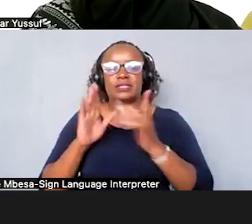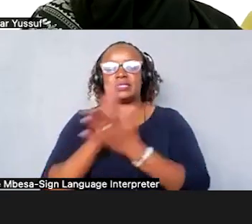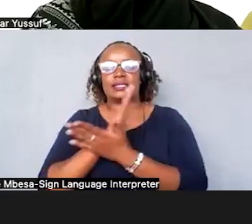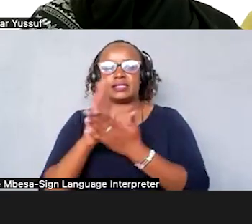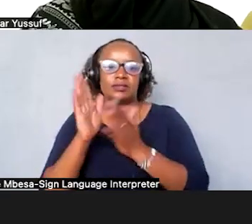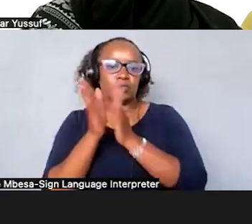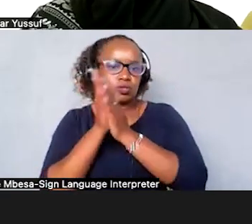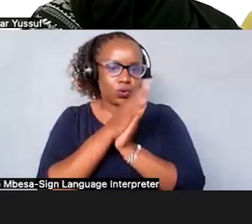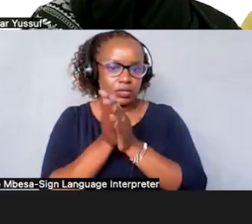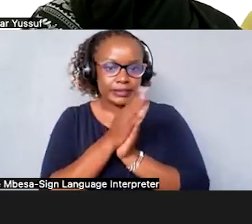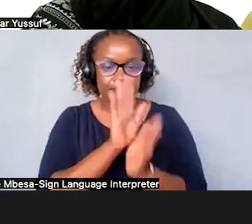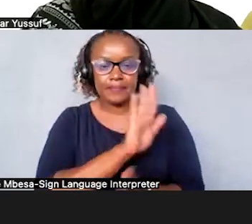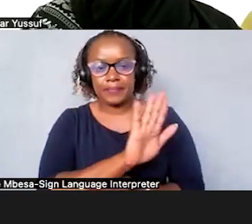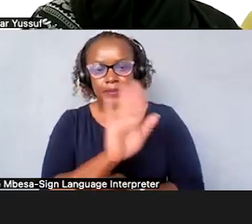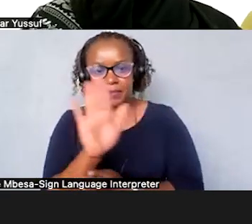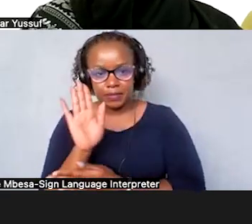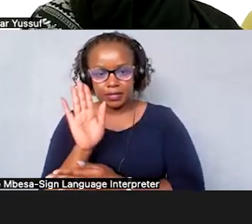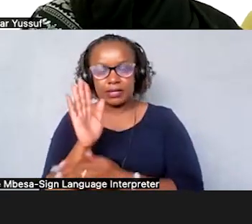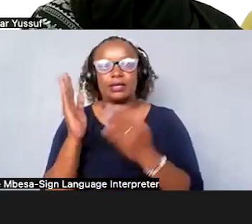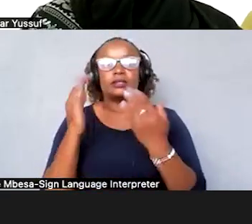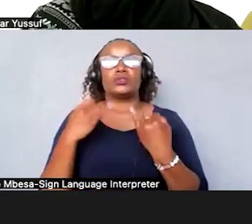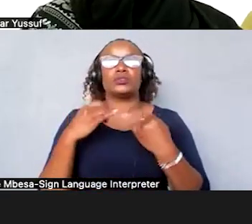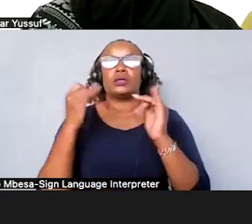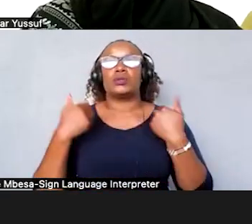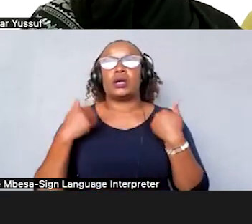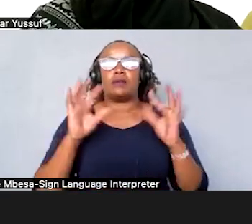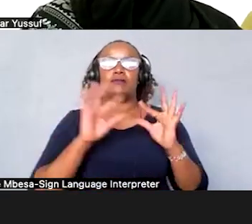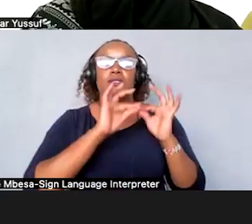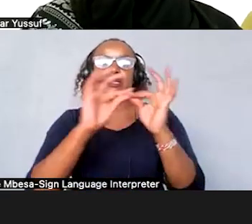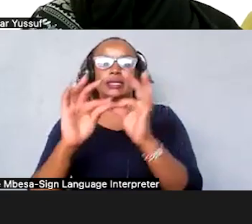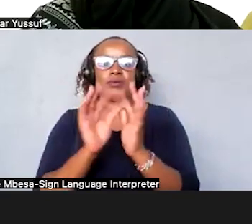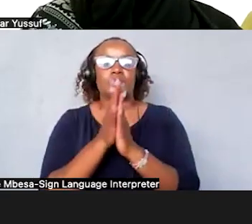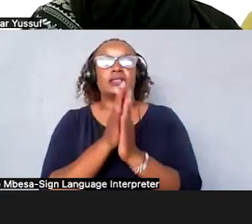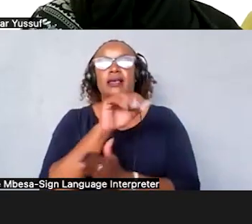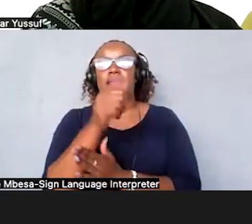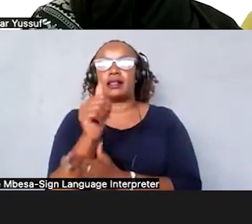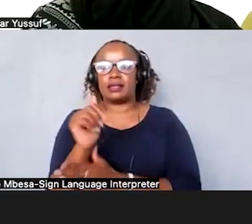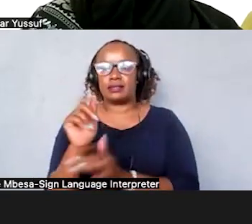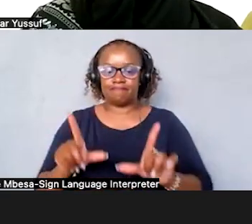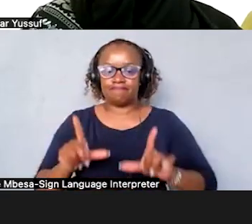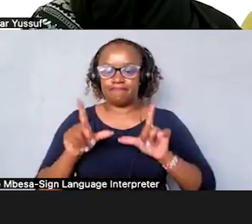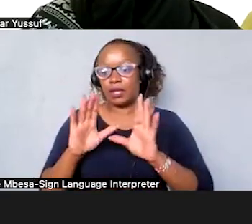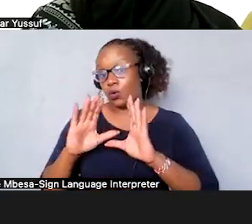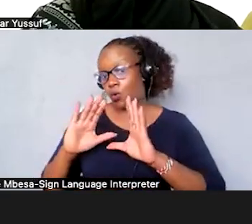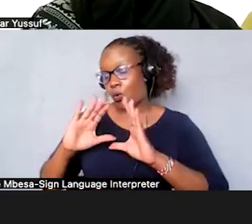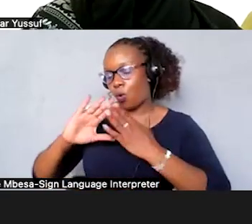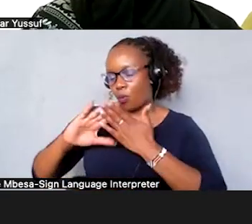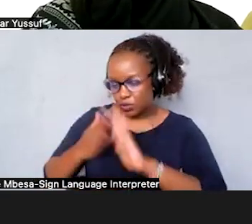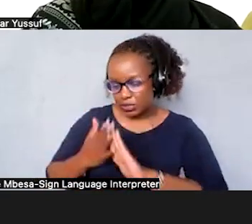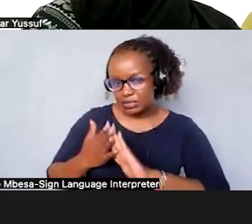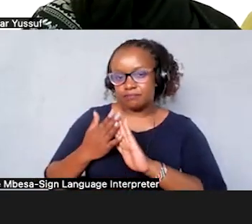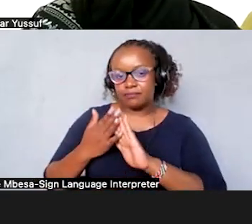the stigma and build solidarity among the other survivors. Also, community engagement programs, like they have